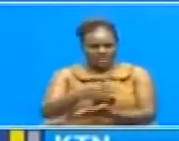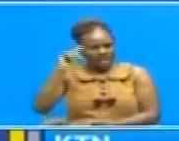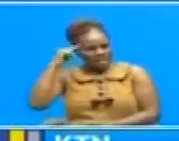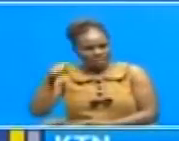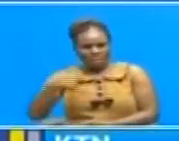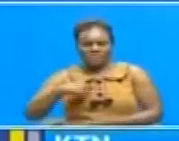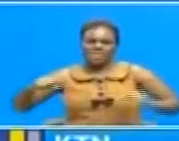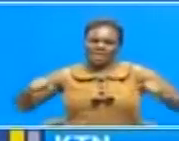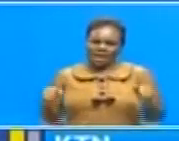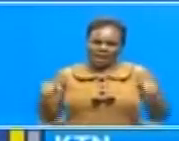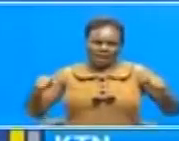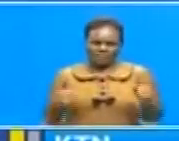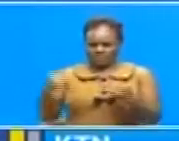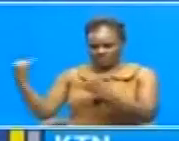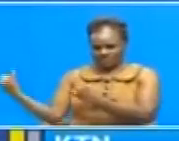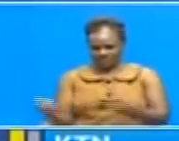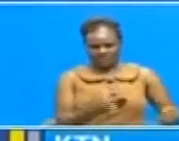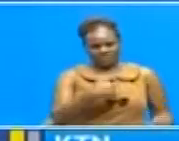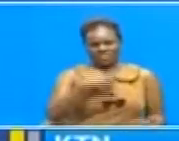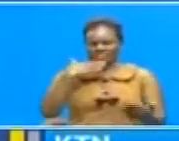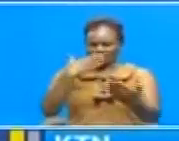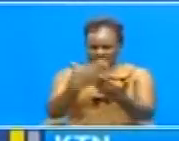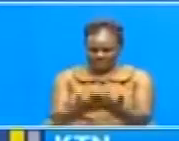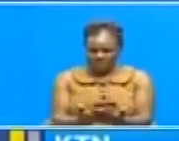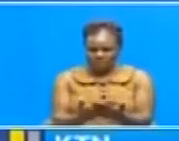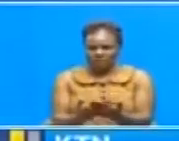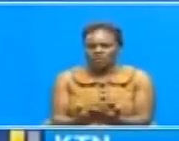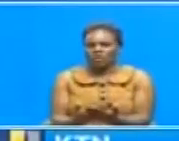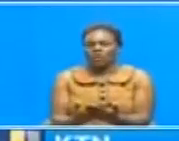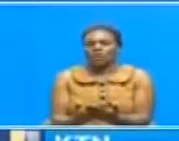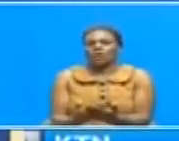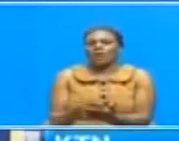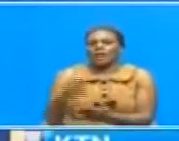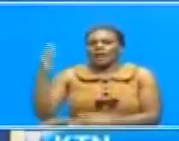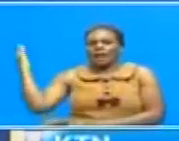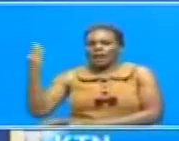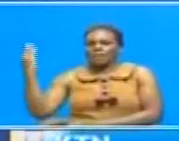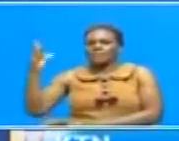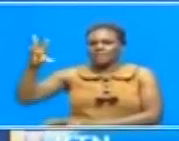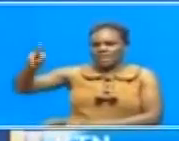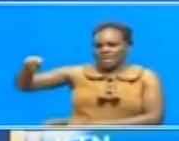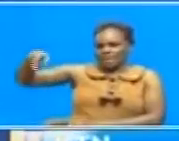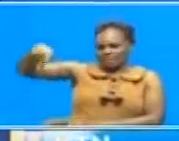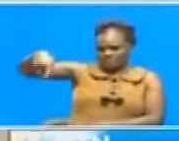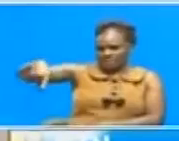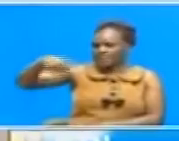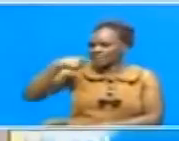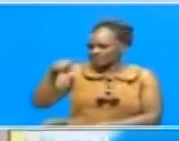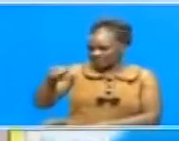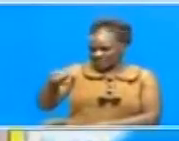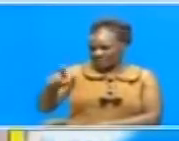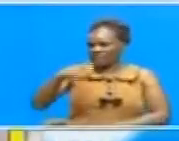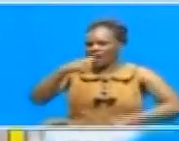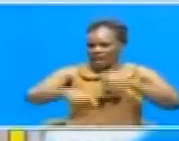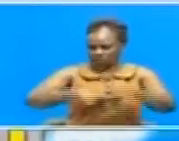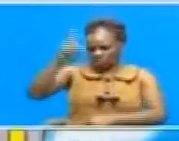I'm us. I'm happy that you also invited me. Thank you for coming. Thank Ferdinand so Waititu Kabete MP, he says that his action